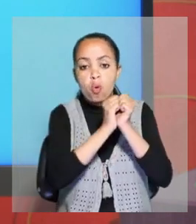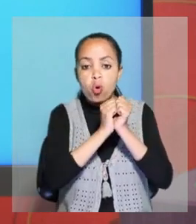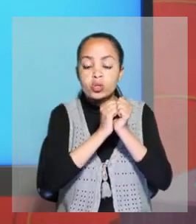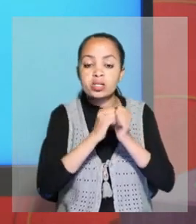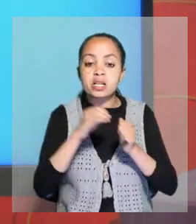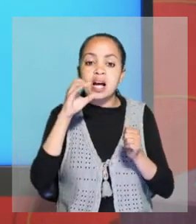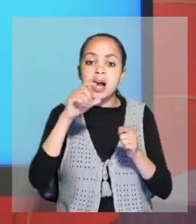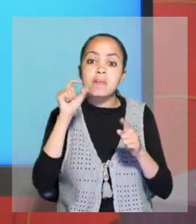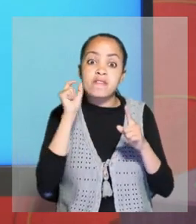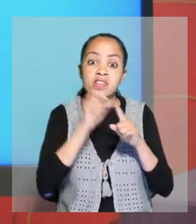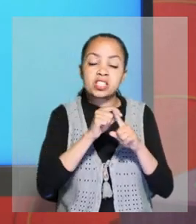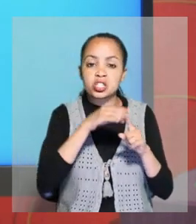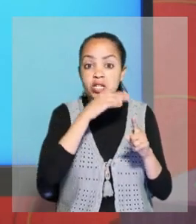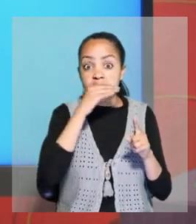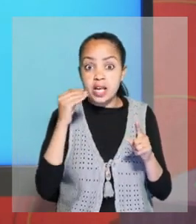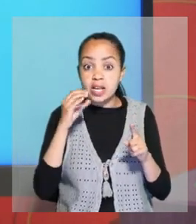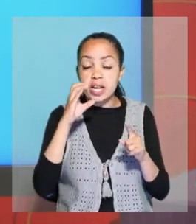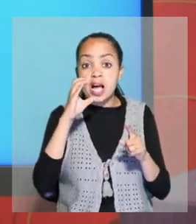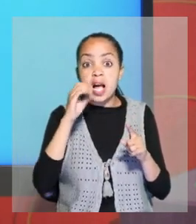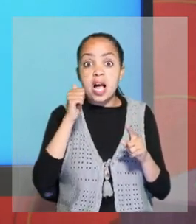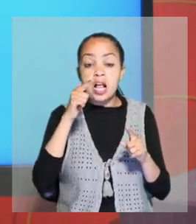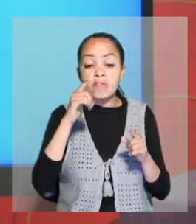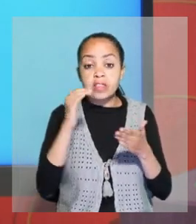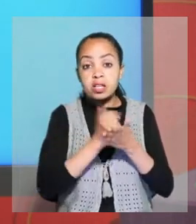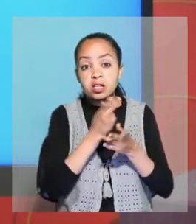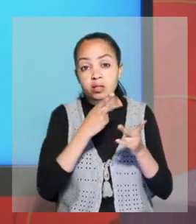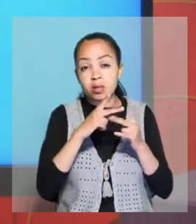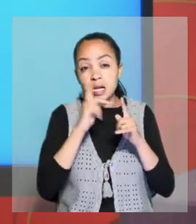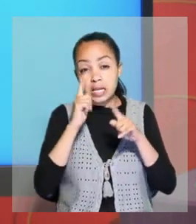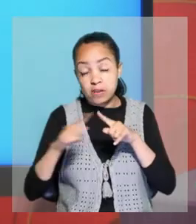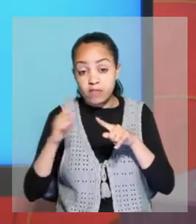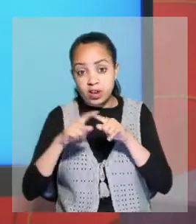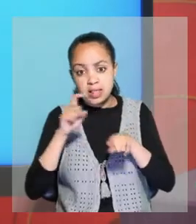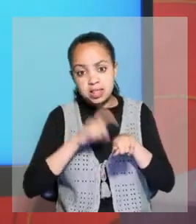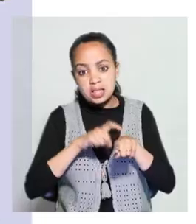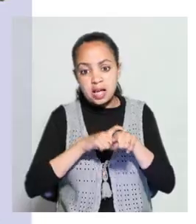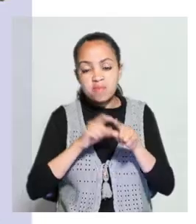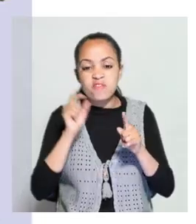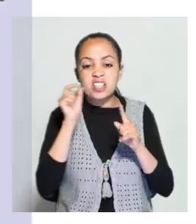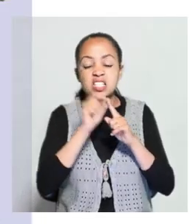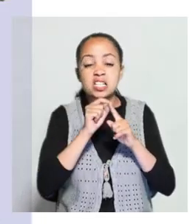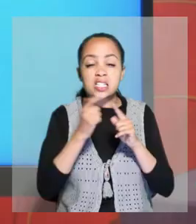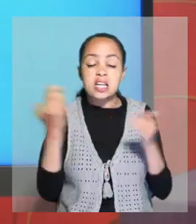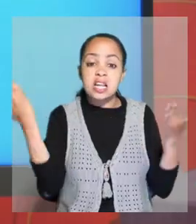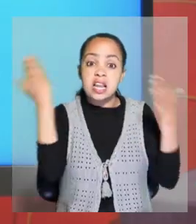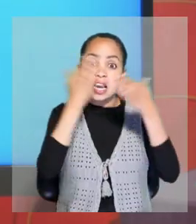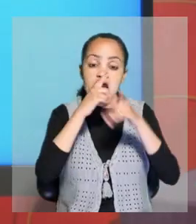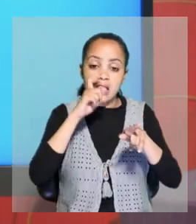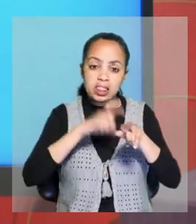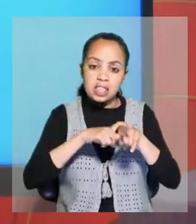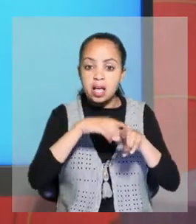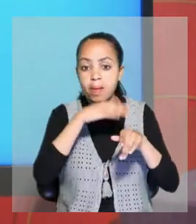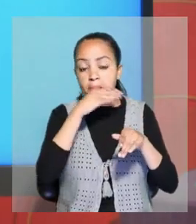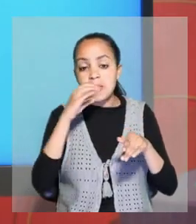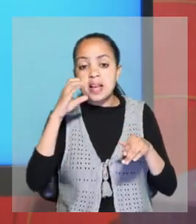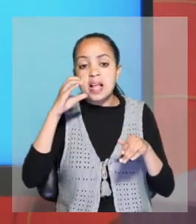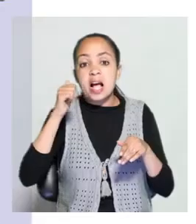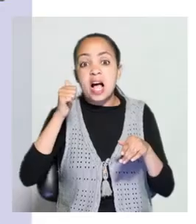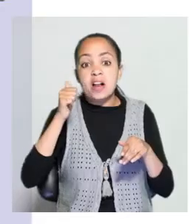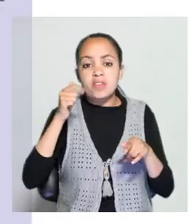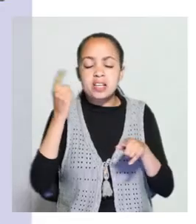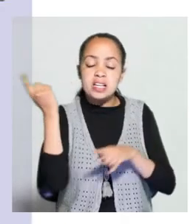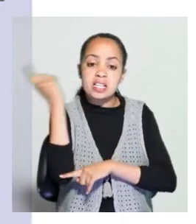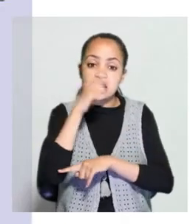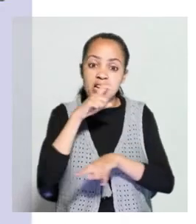carbon fixation and the Calvin cycle takes place at different time, fixation during a night time and the Calvin cycle during